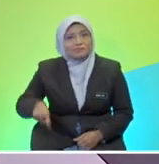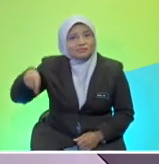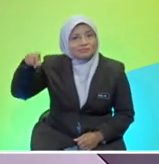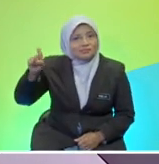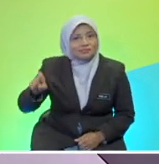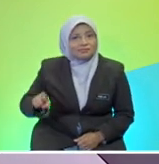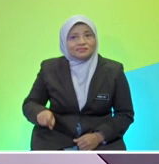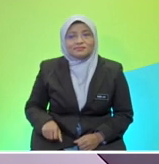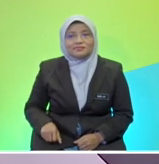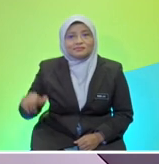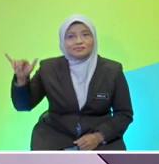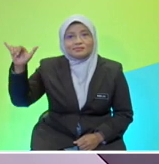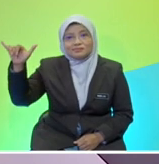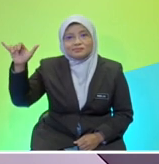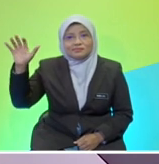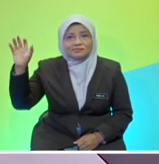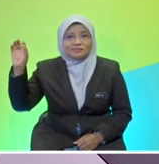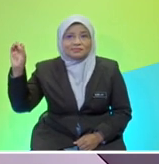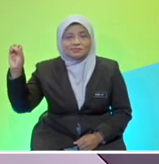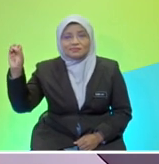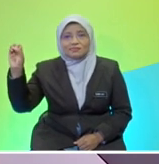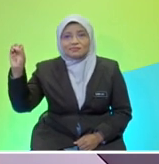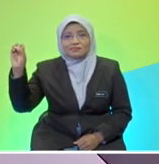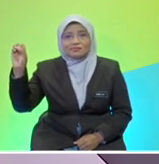Y. O. O.